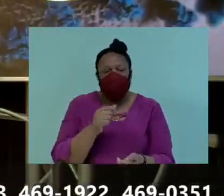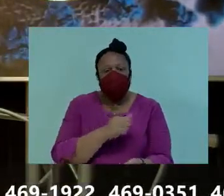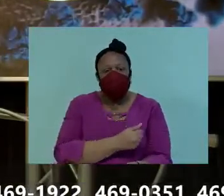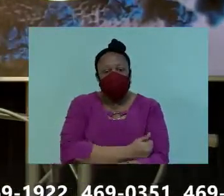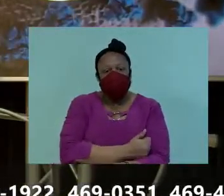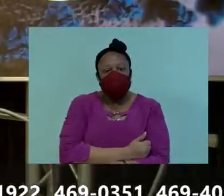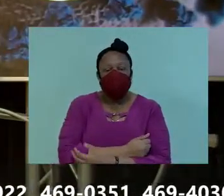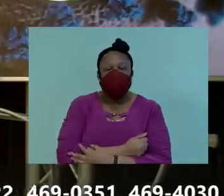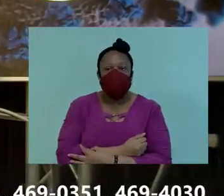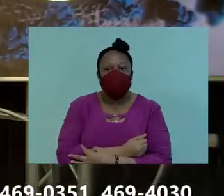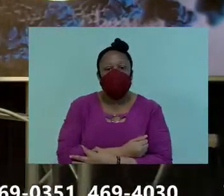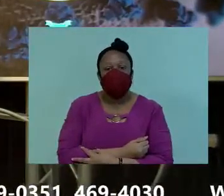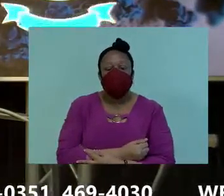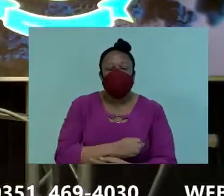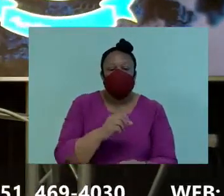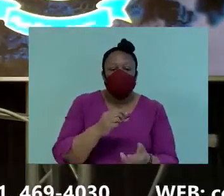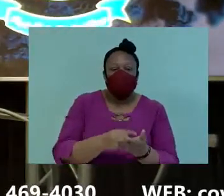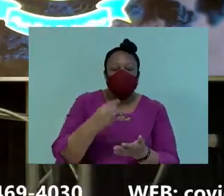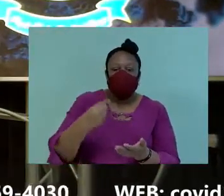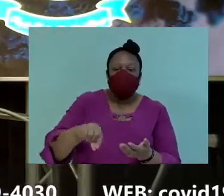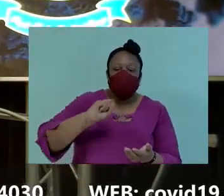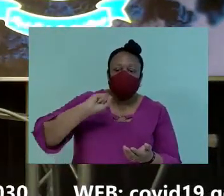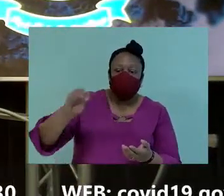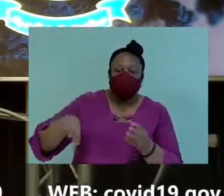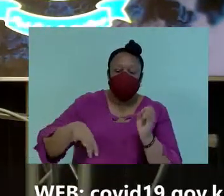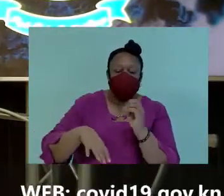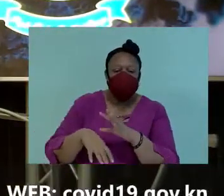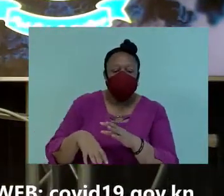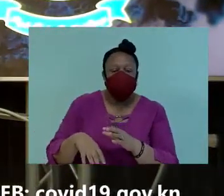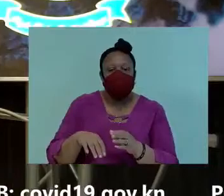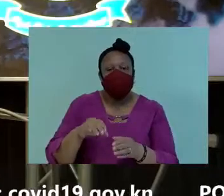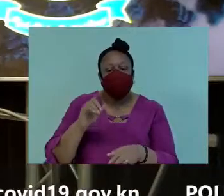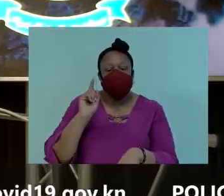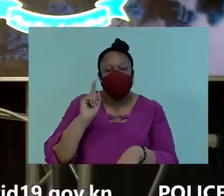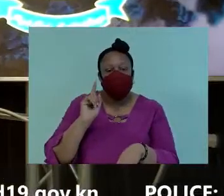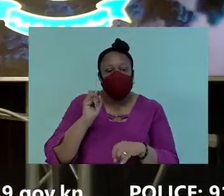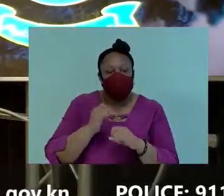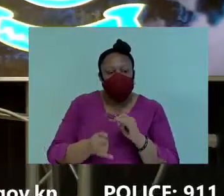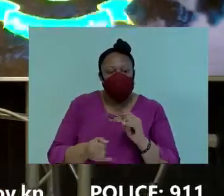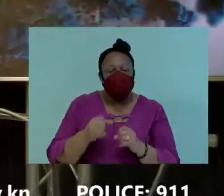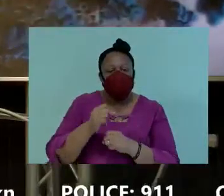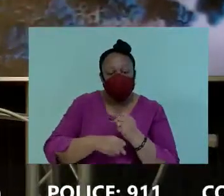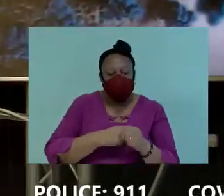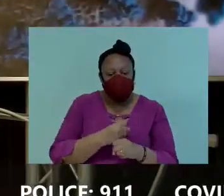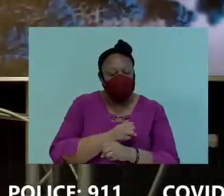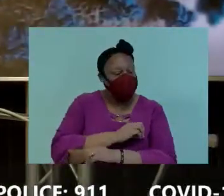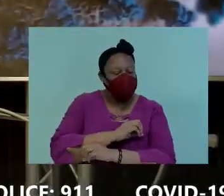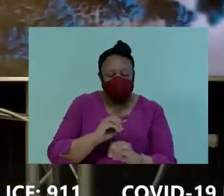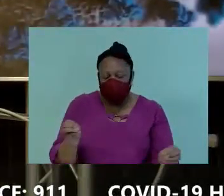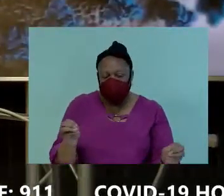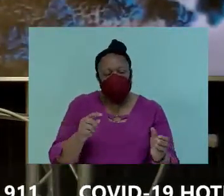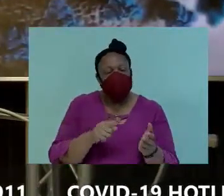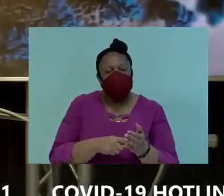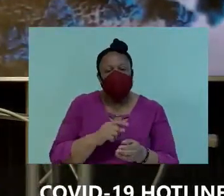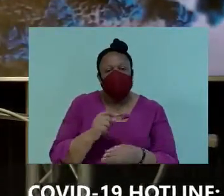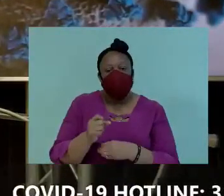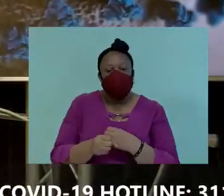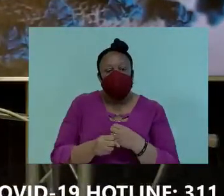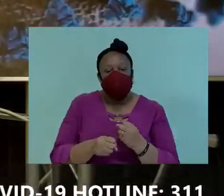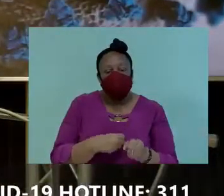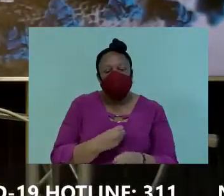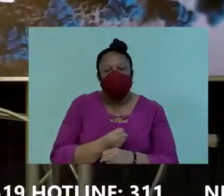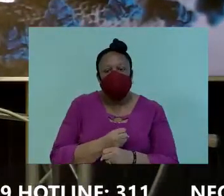year. So that's a total of 21 crimes were reported in 2021 compared to